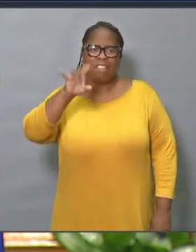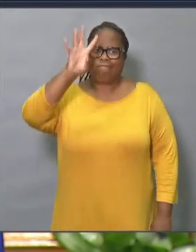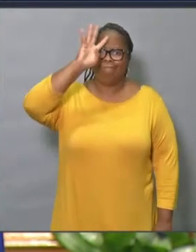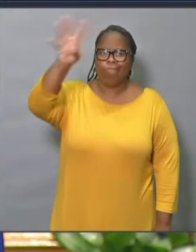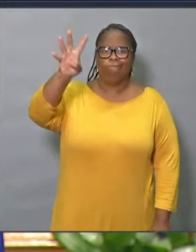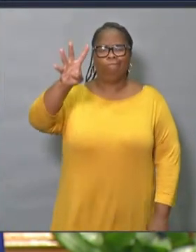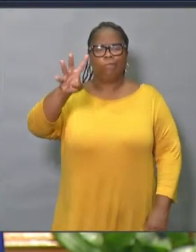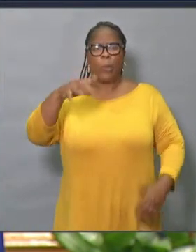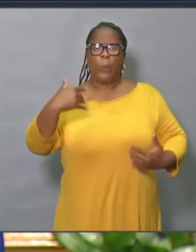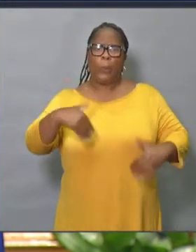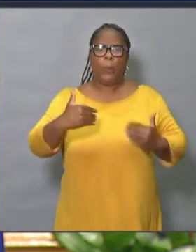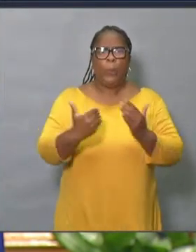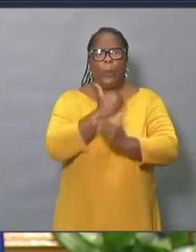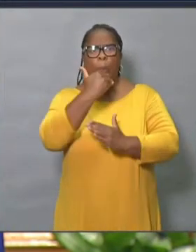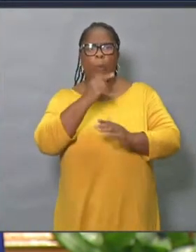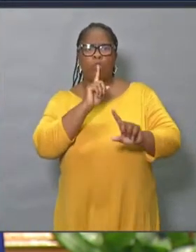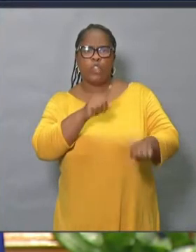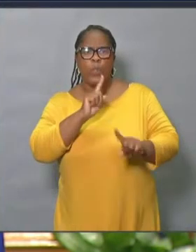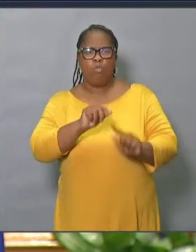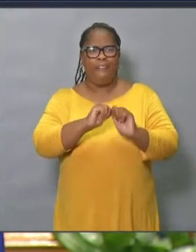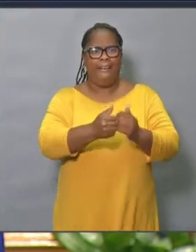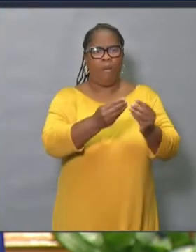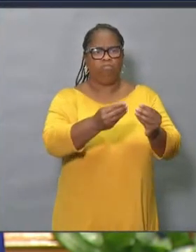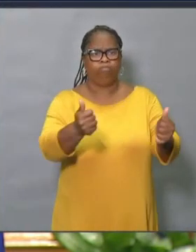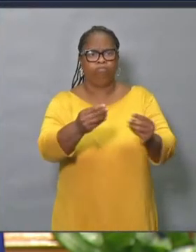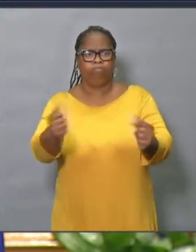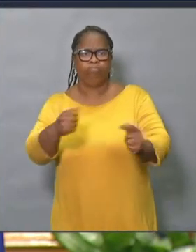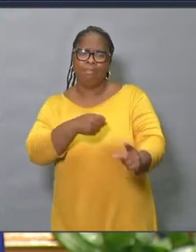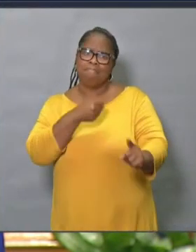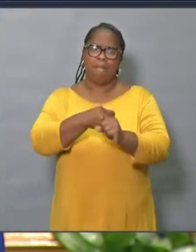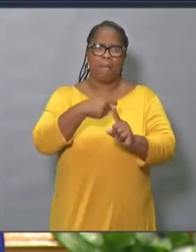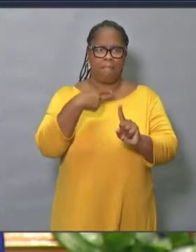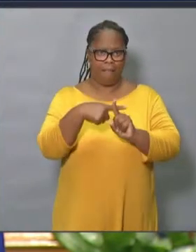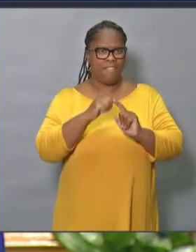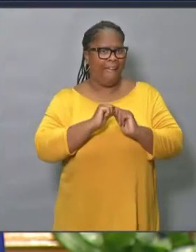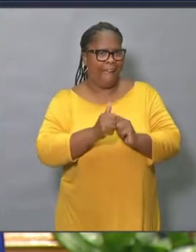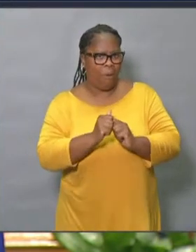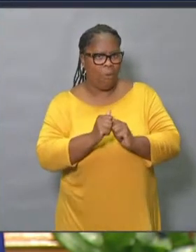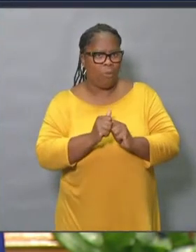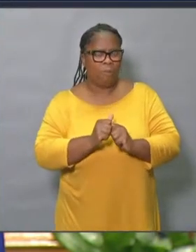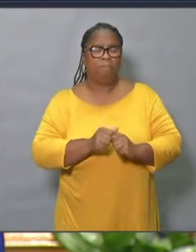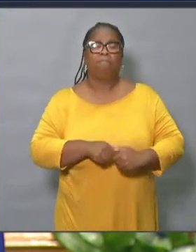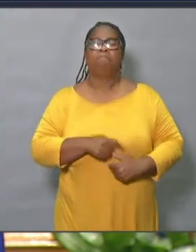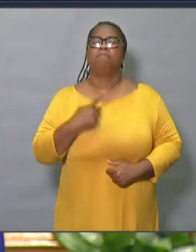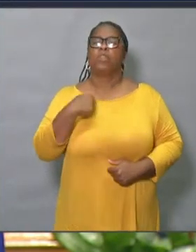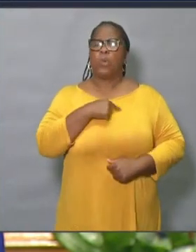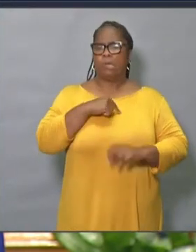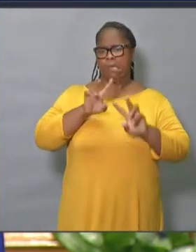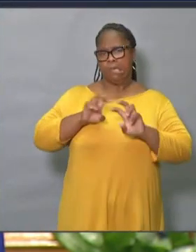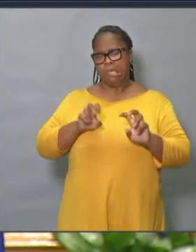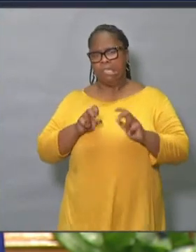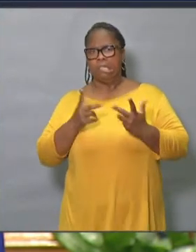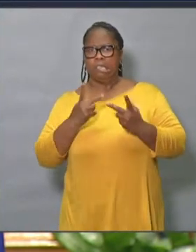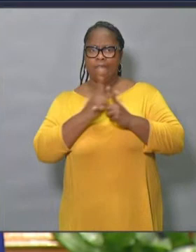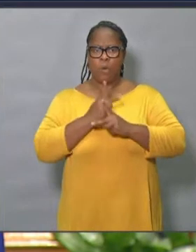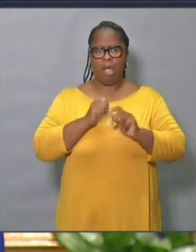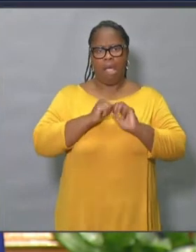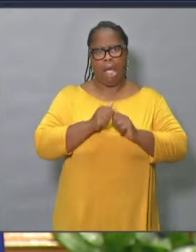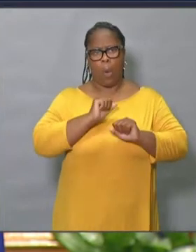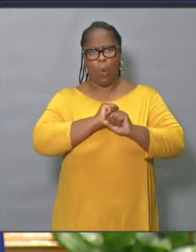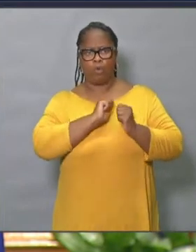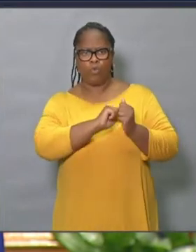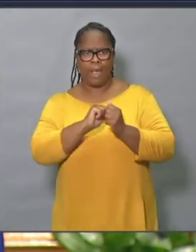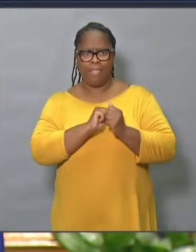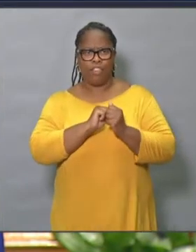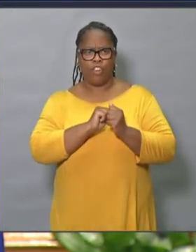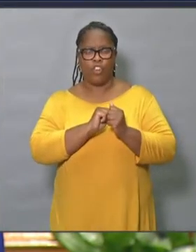innovative solutions that will actually make a difference. In particular, we're all looking at working together to support